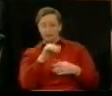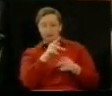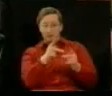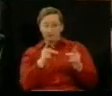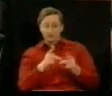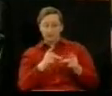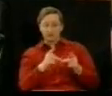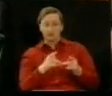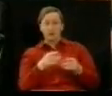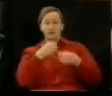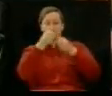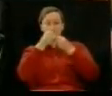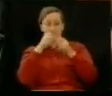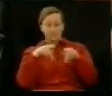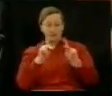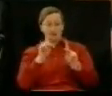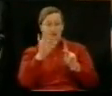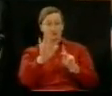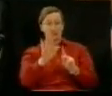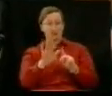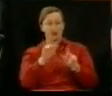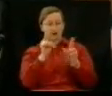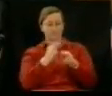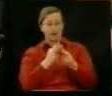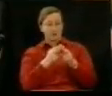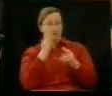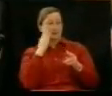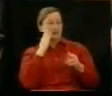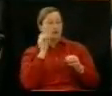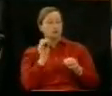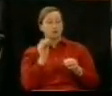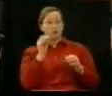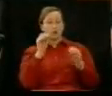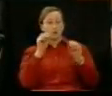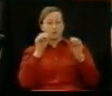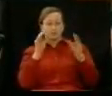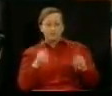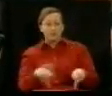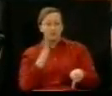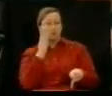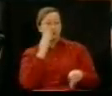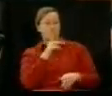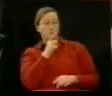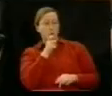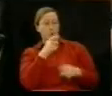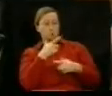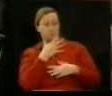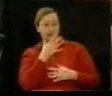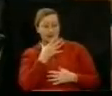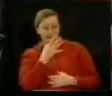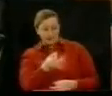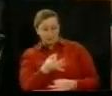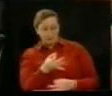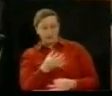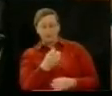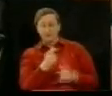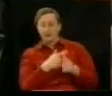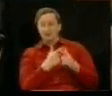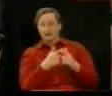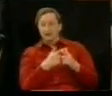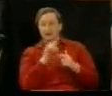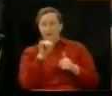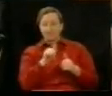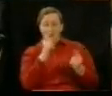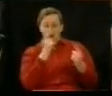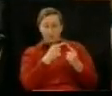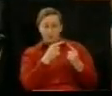either through our commission office or some public process, so that the public knows who is interested in these positions. And at that point,